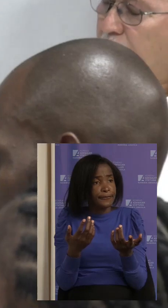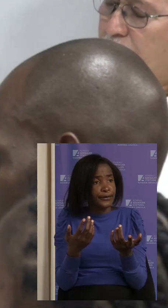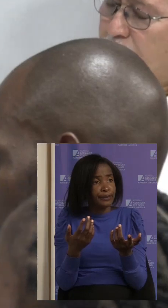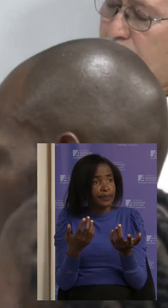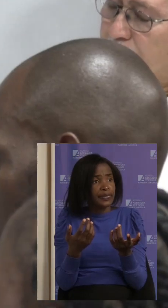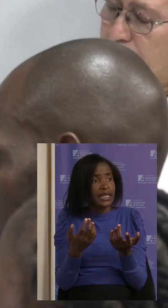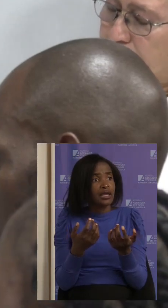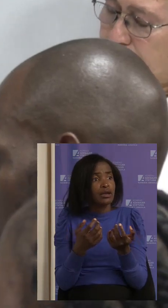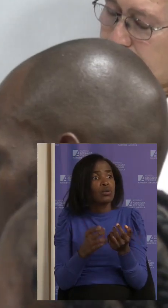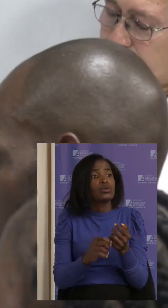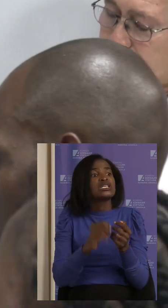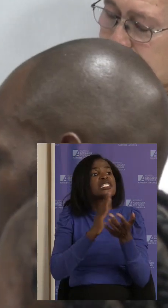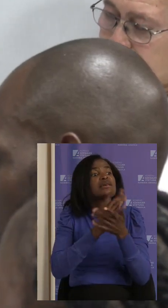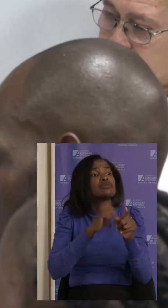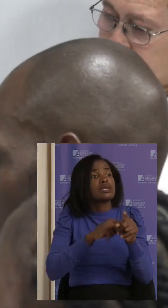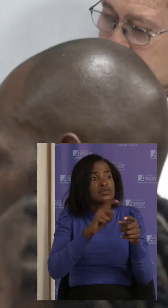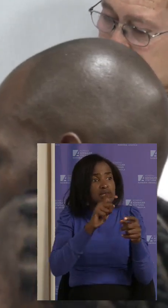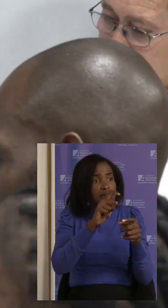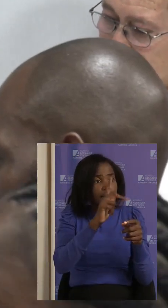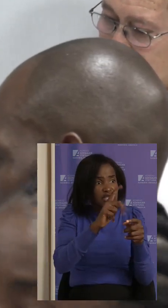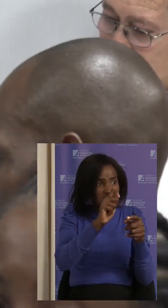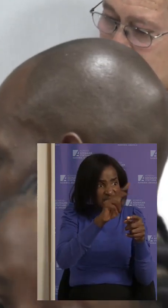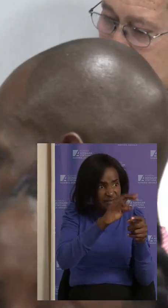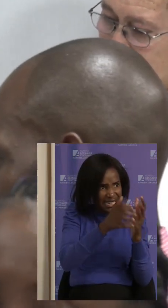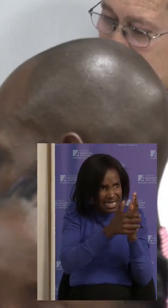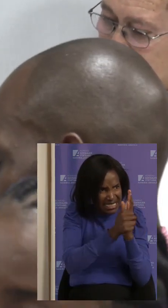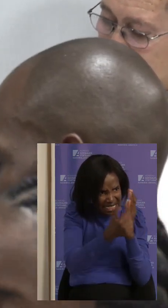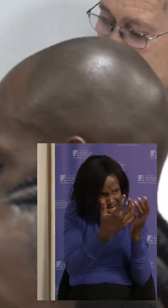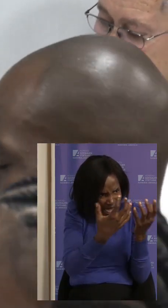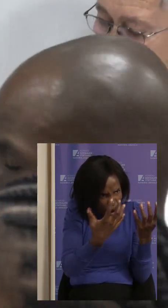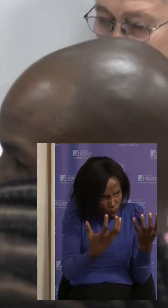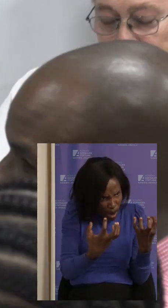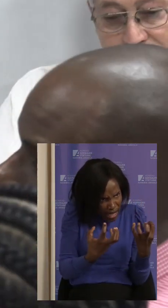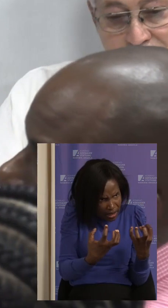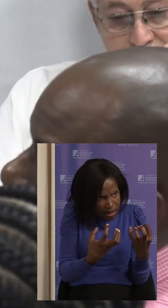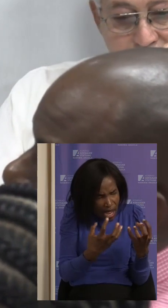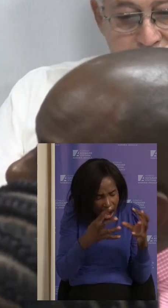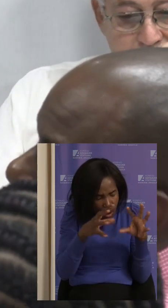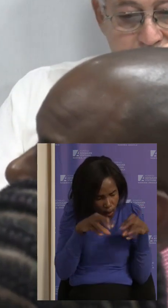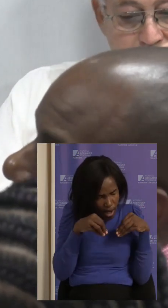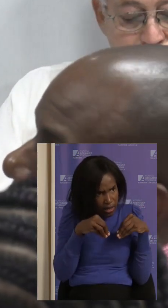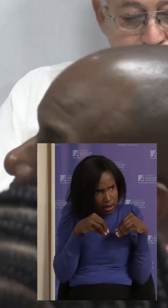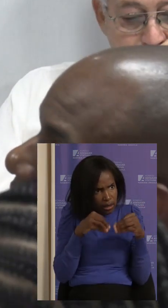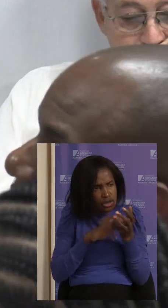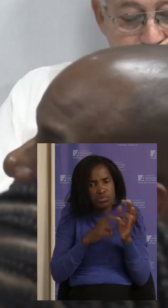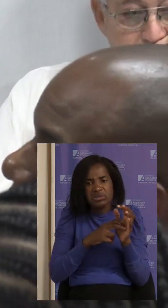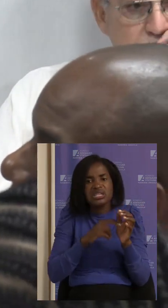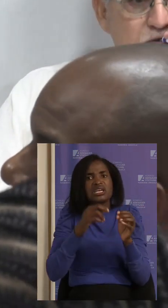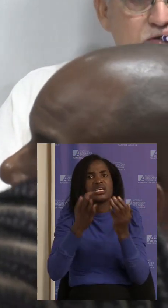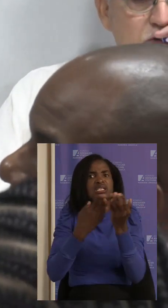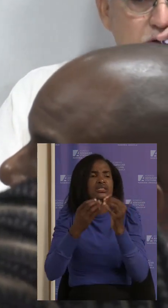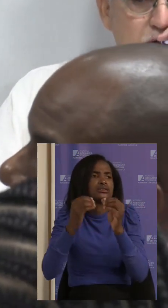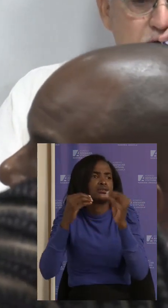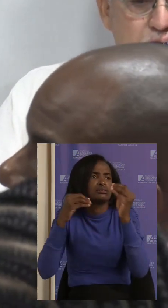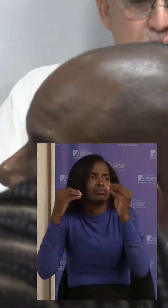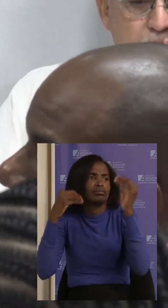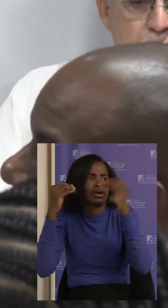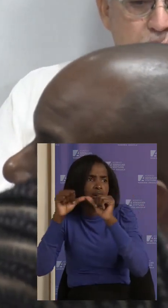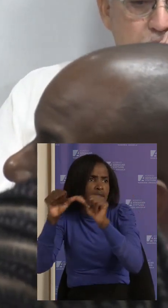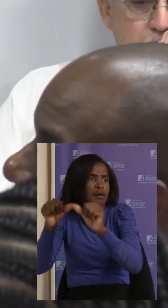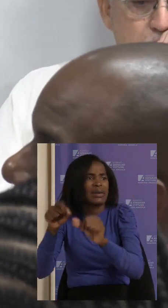the competence that the person have acquired. Not need to look at so when we are not progressing as a country, it's because it's us ourselves that make it start,